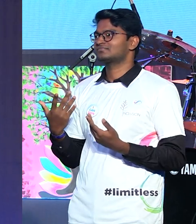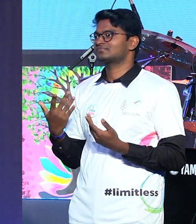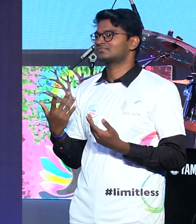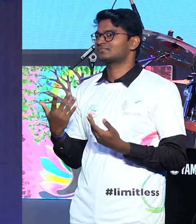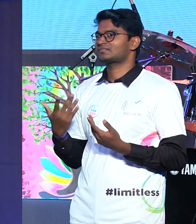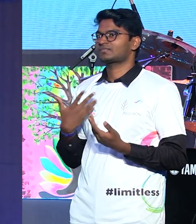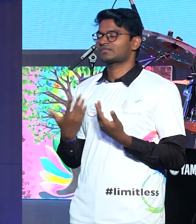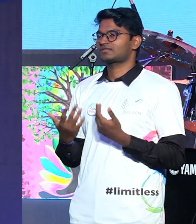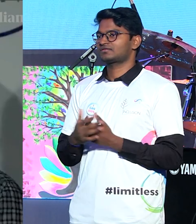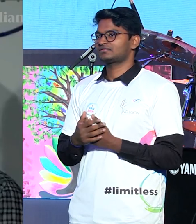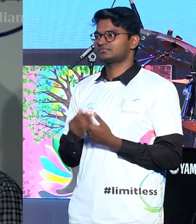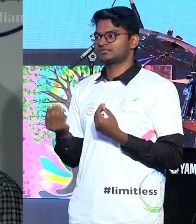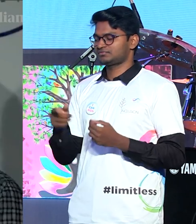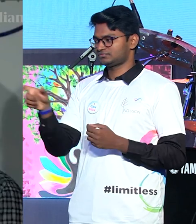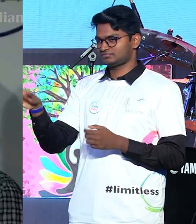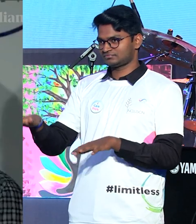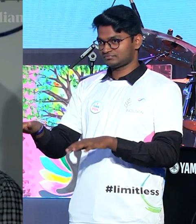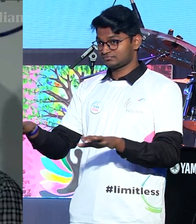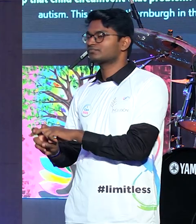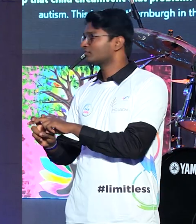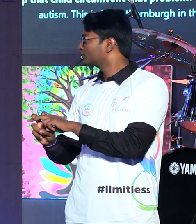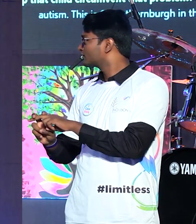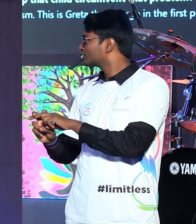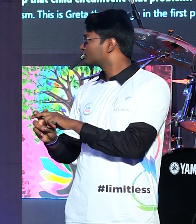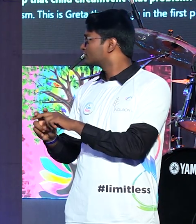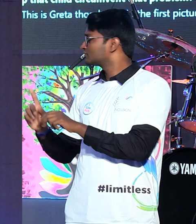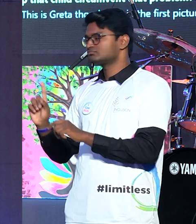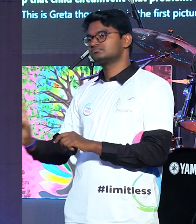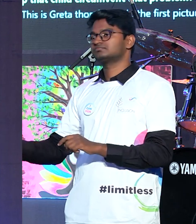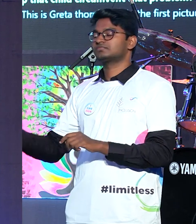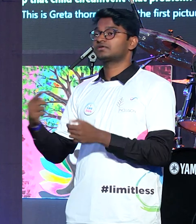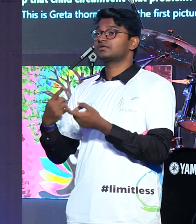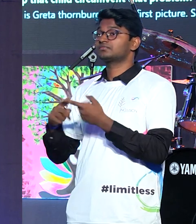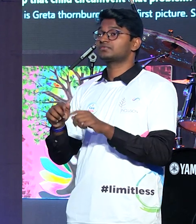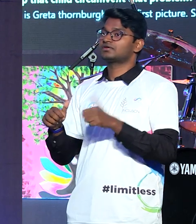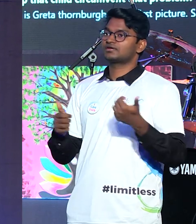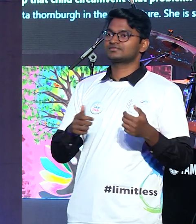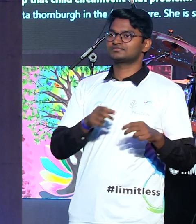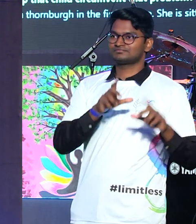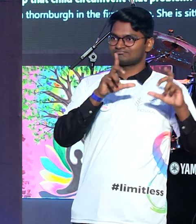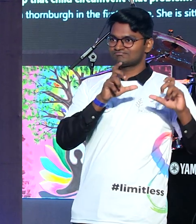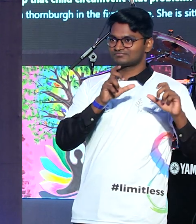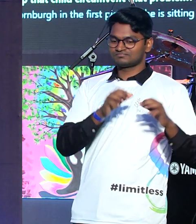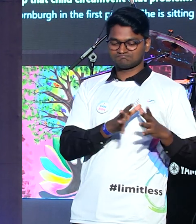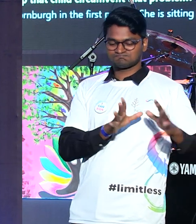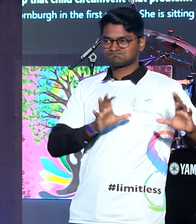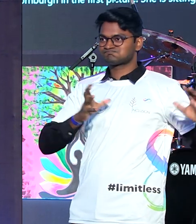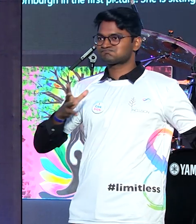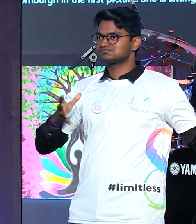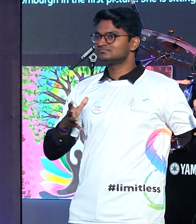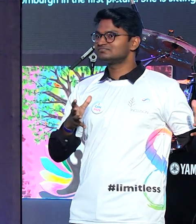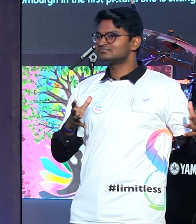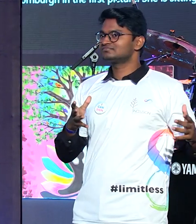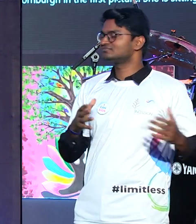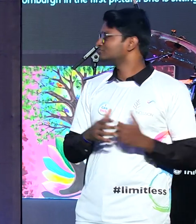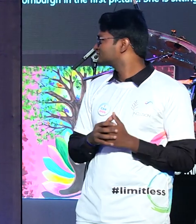poster child for autism. This is Greta Thunberg. She has galvanized the largest demonstration for climate change